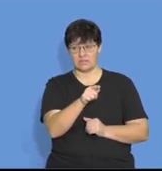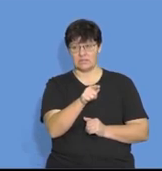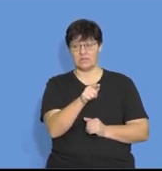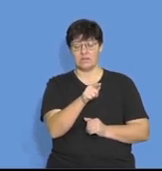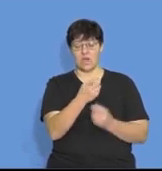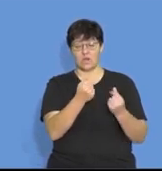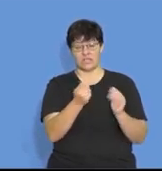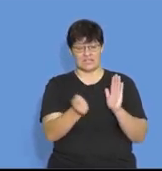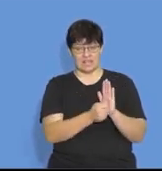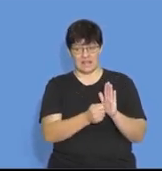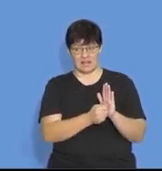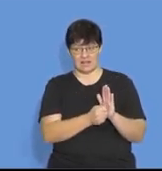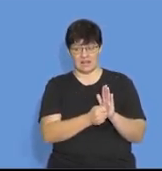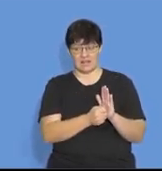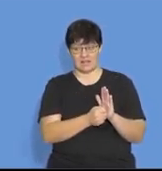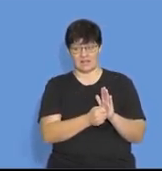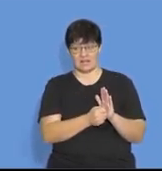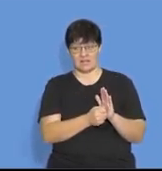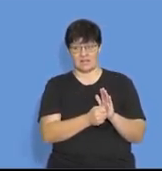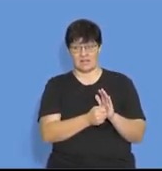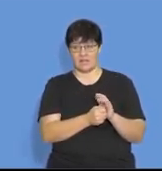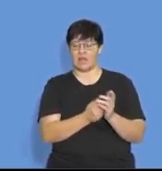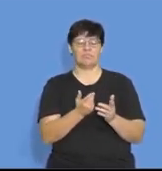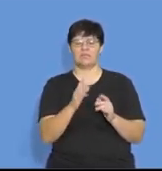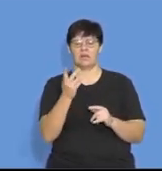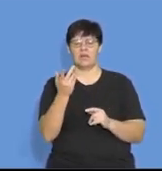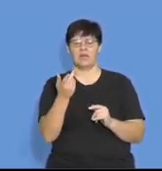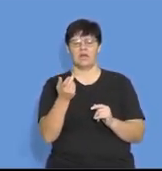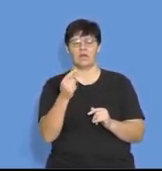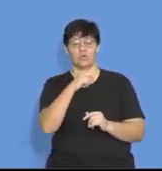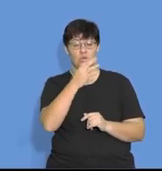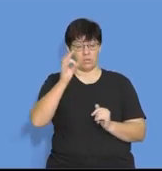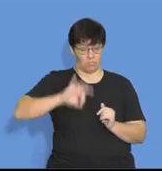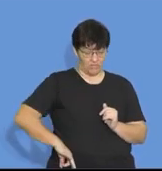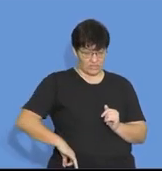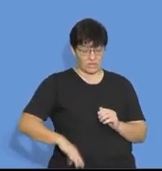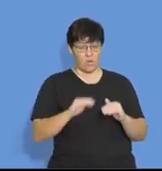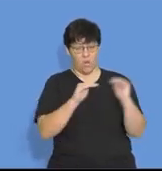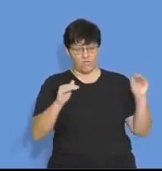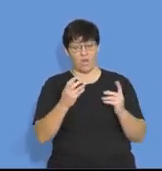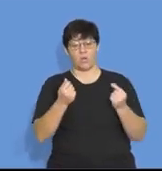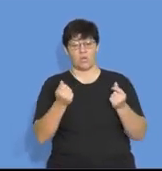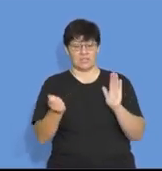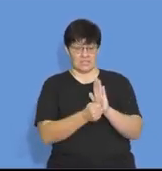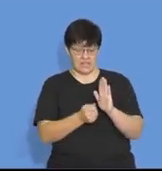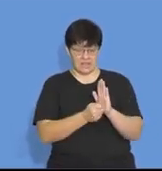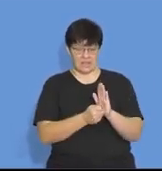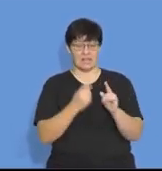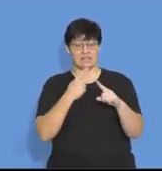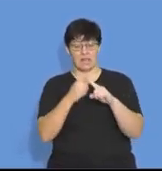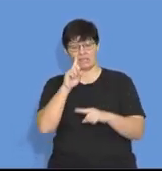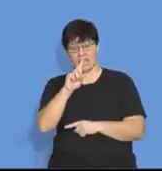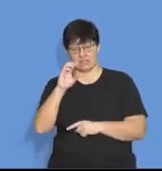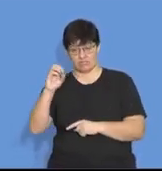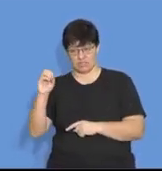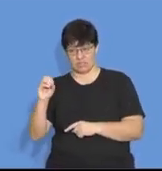of sales over I took my gross profit over my cost of sales times 100 over 1, and there